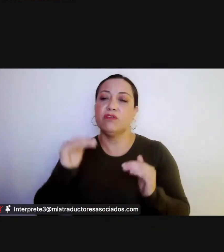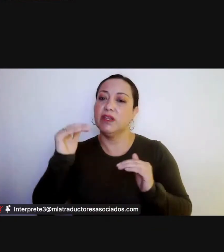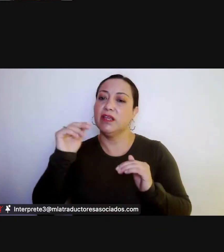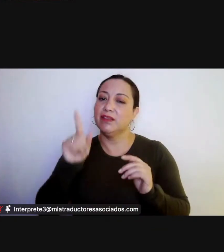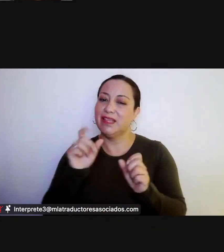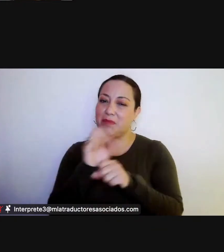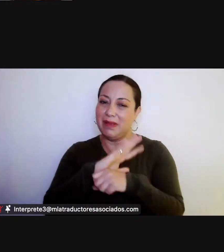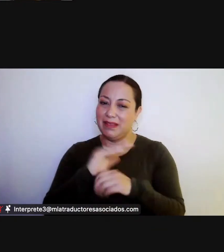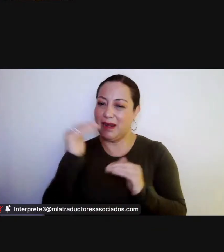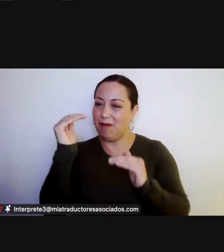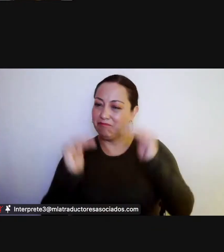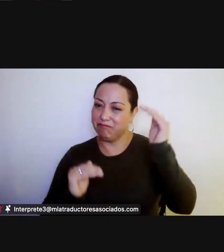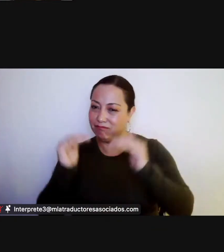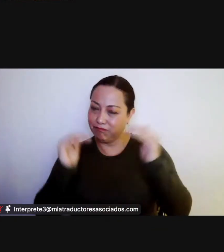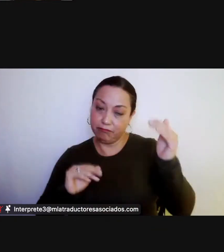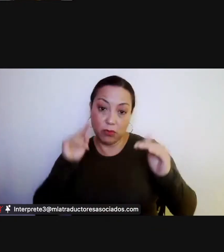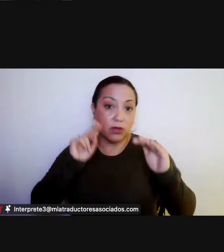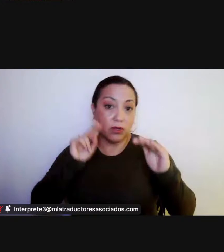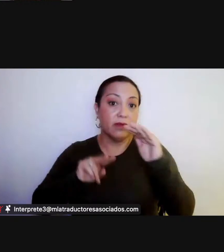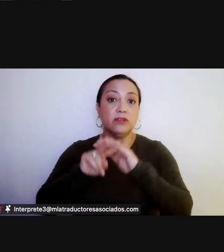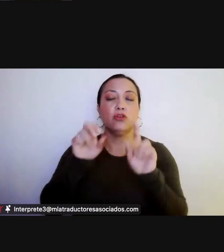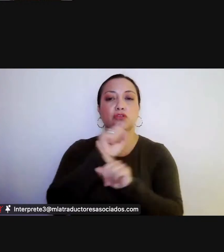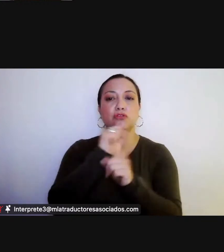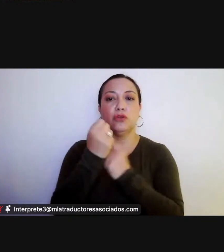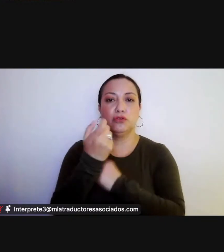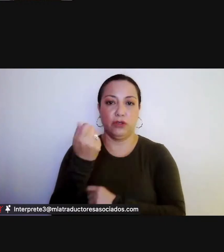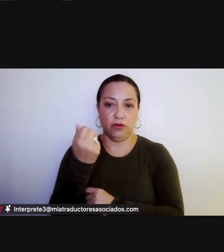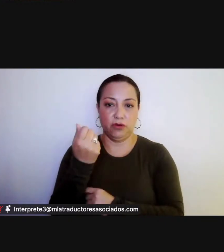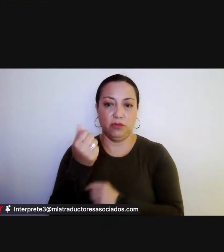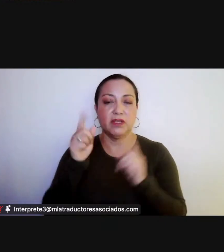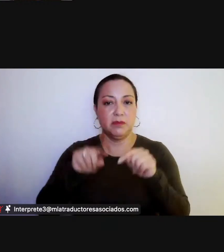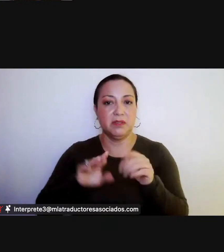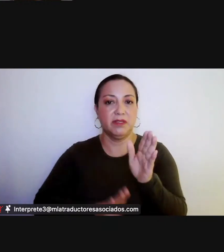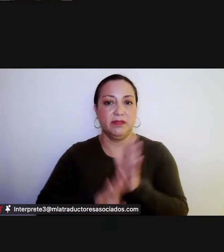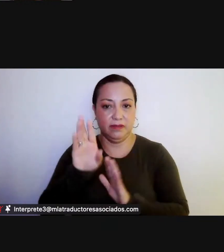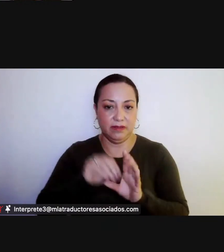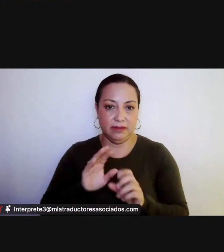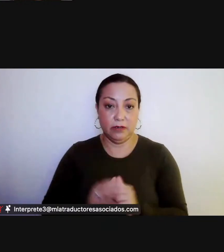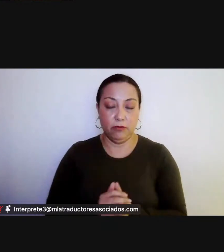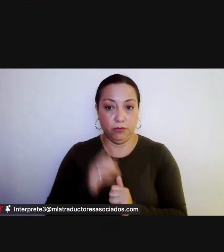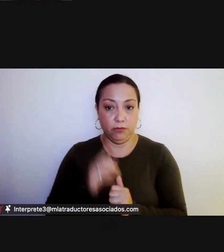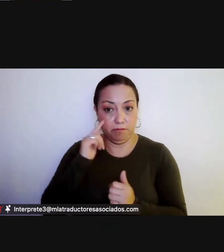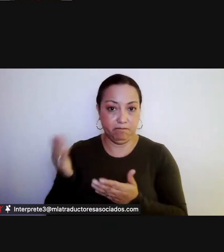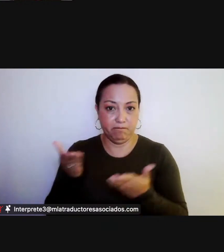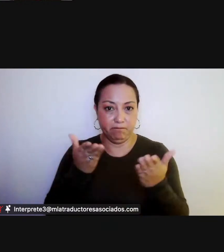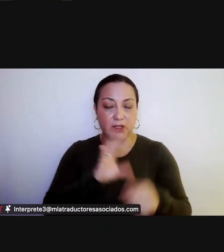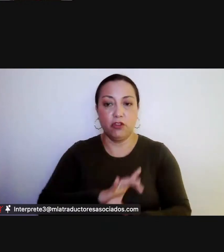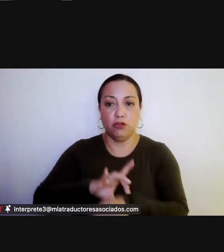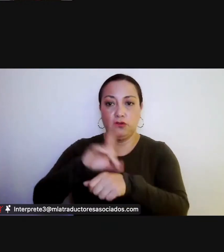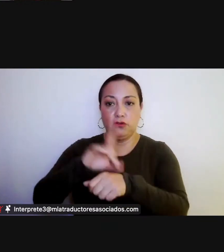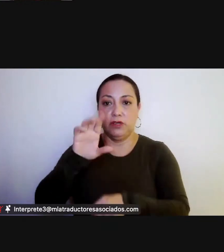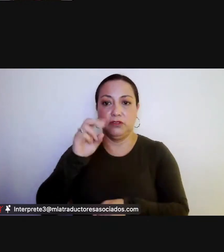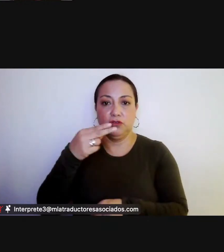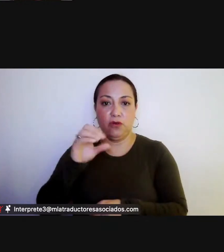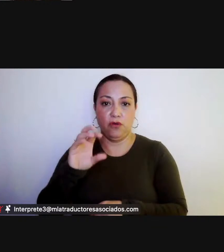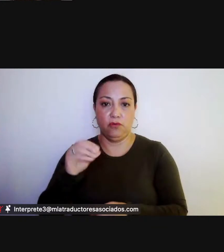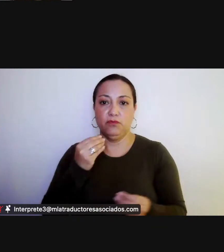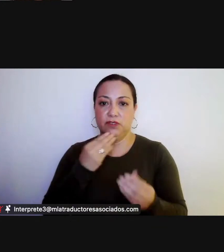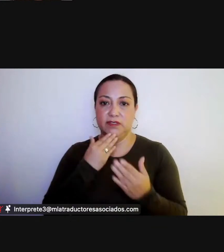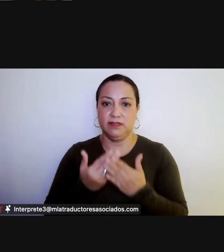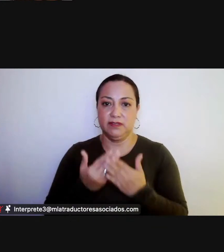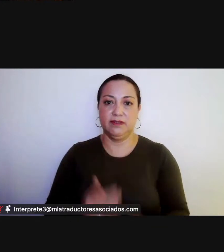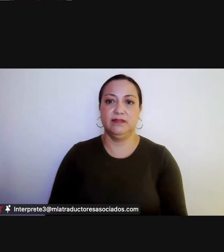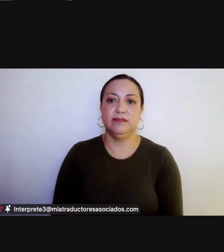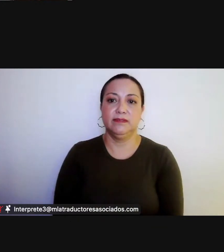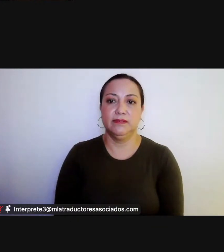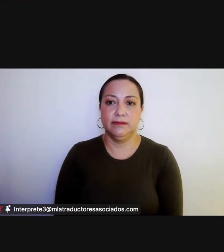pandemic scenario, a socioeconomical perspective of development. Please, Dr. Soho, the